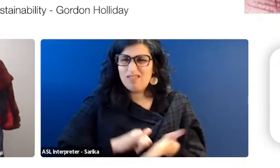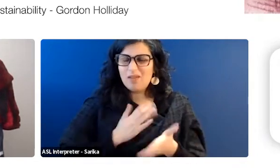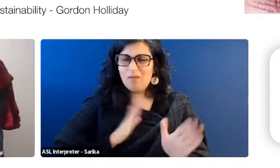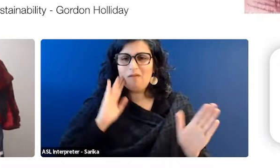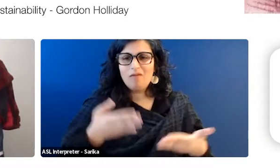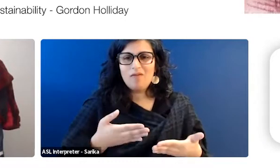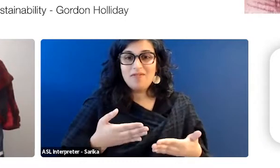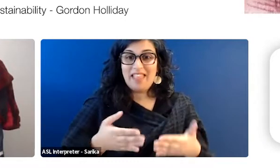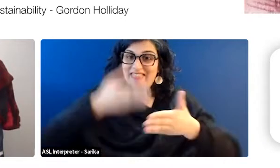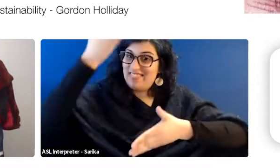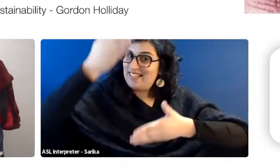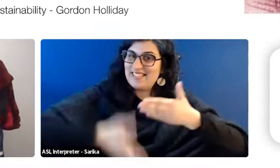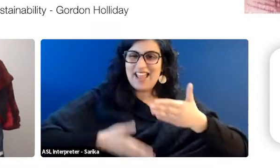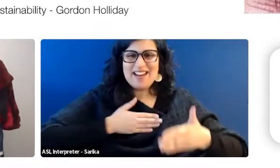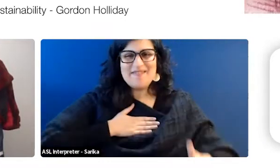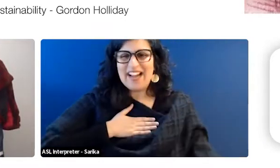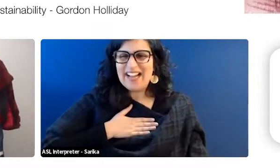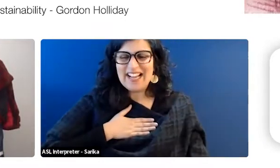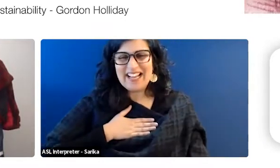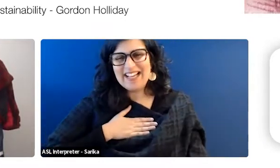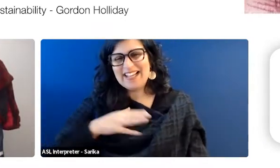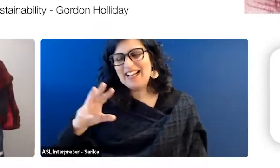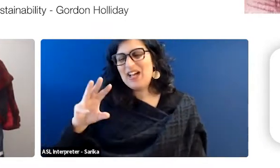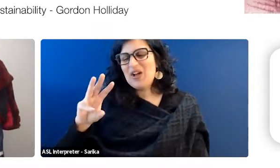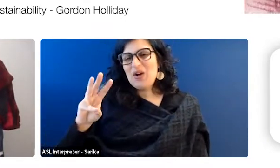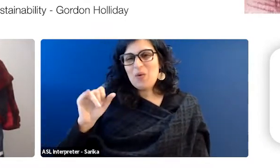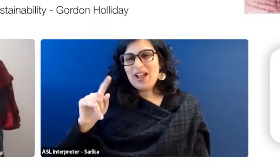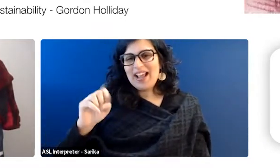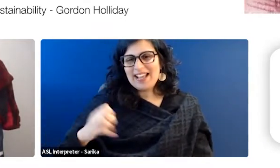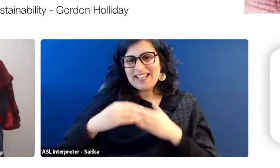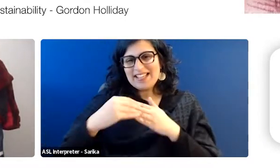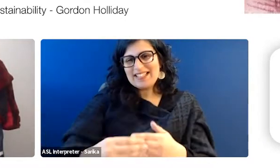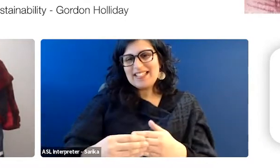And that's the end of my waste-led design.